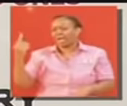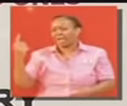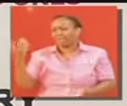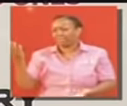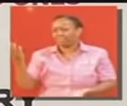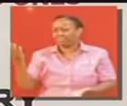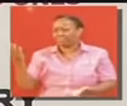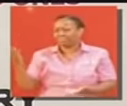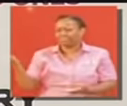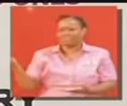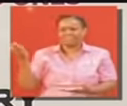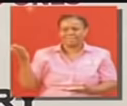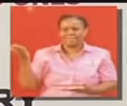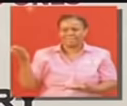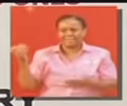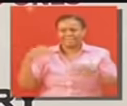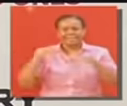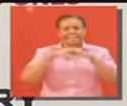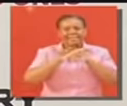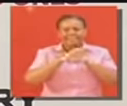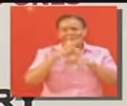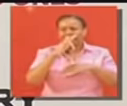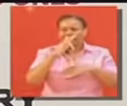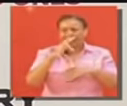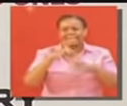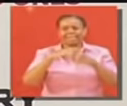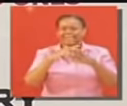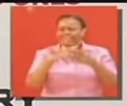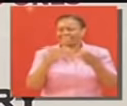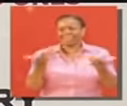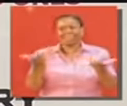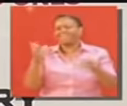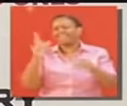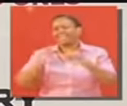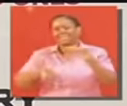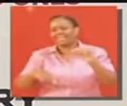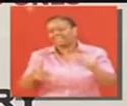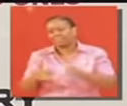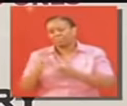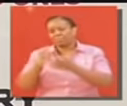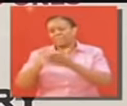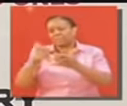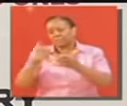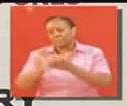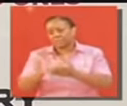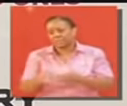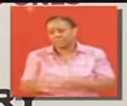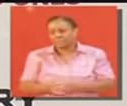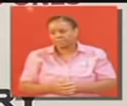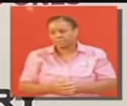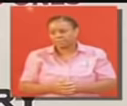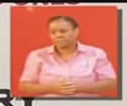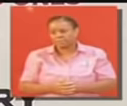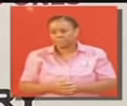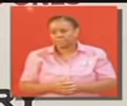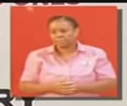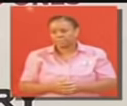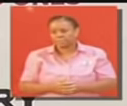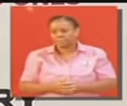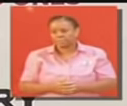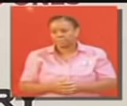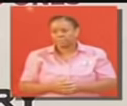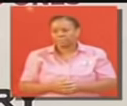PAHO is working with me to get an advance shipment of 20,000 kits before the